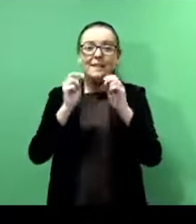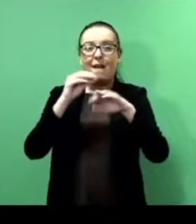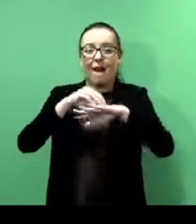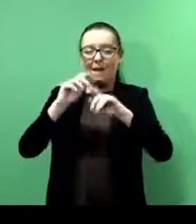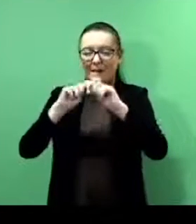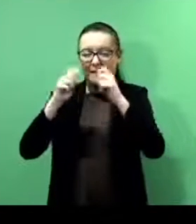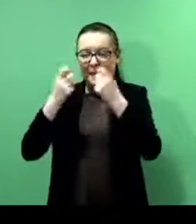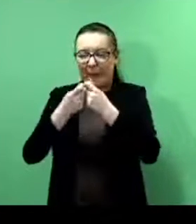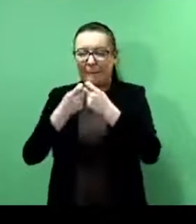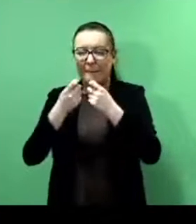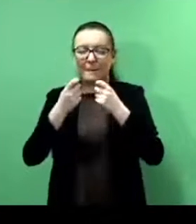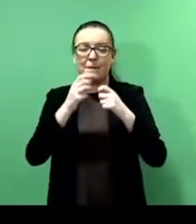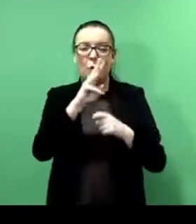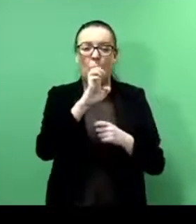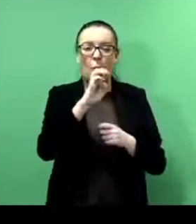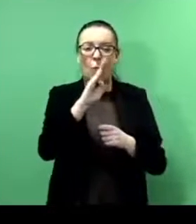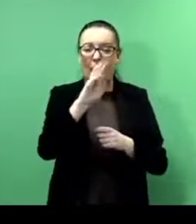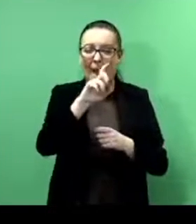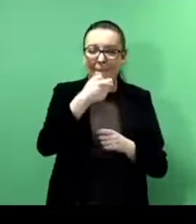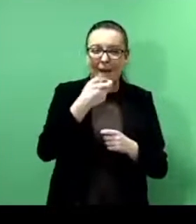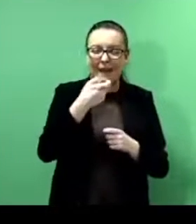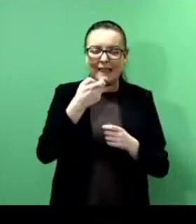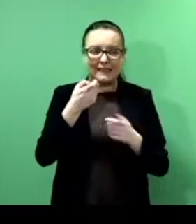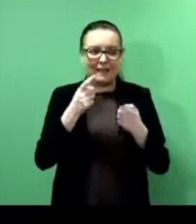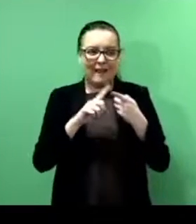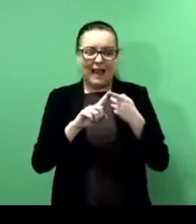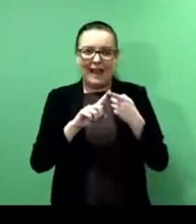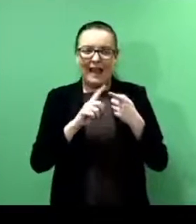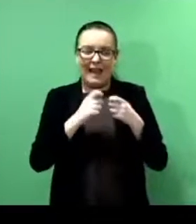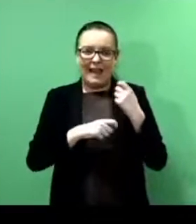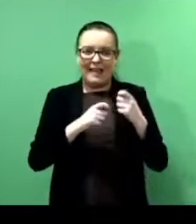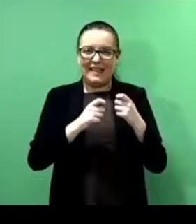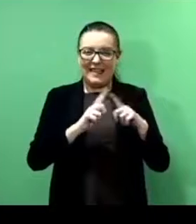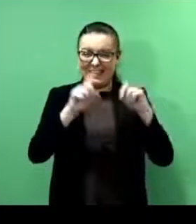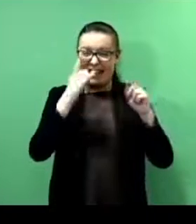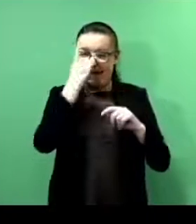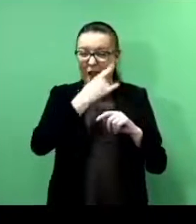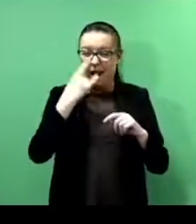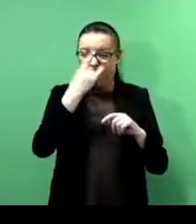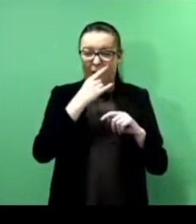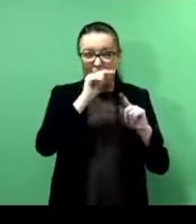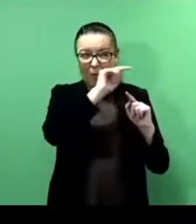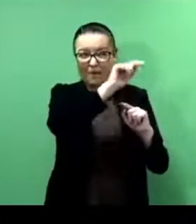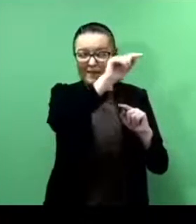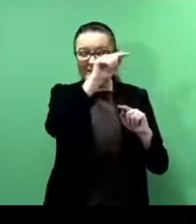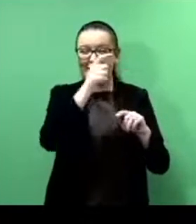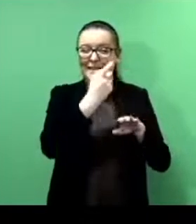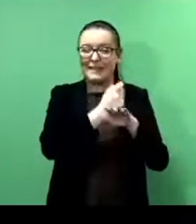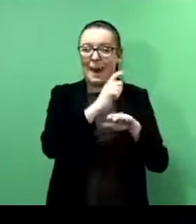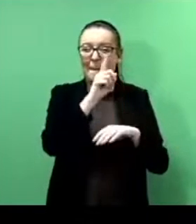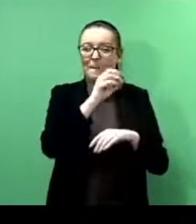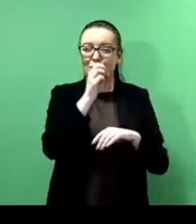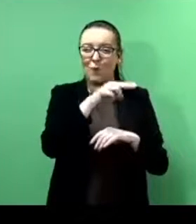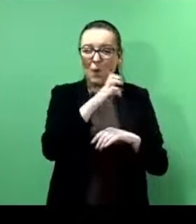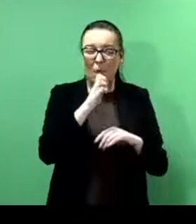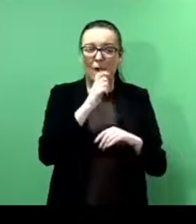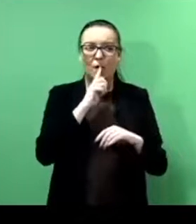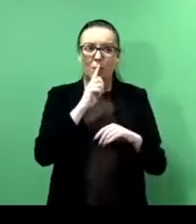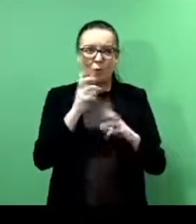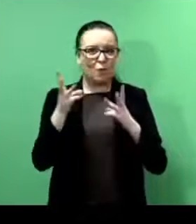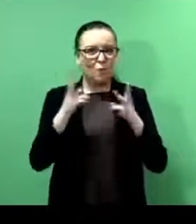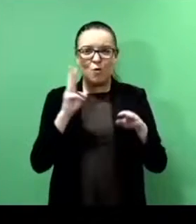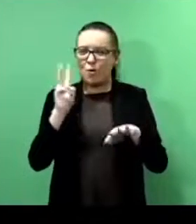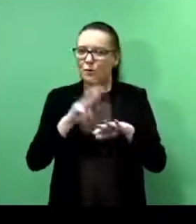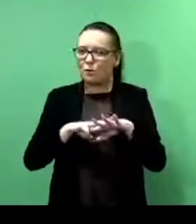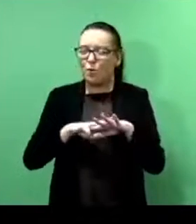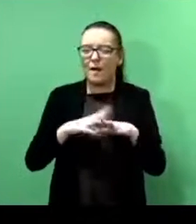of hours, the timing, the time zones, and then you have the added complication when the clock goes back in one country but doesn't go back to the other country at the same time. Yeah. But it worked